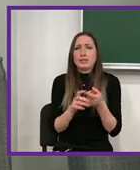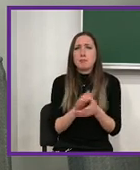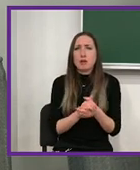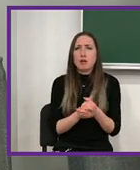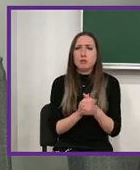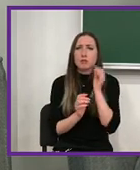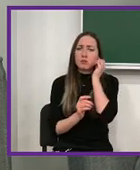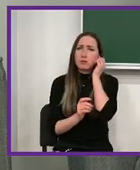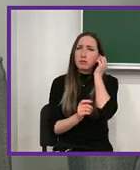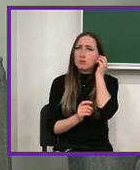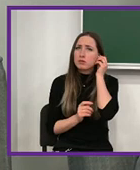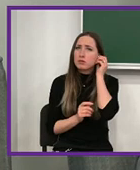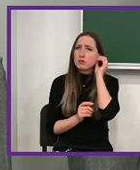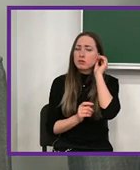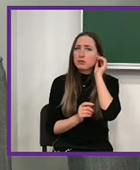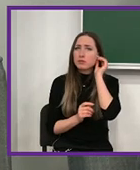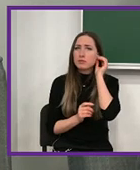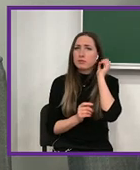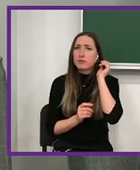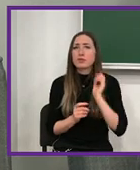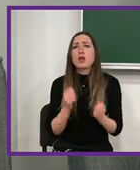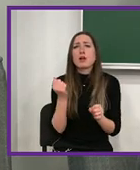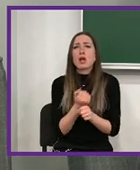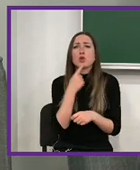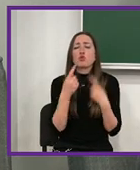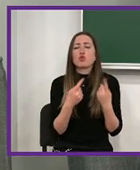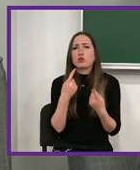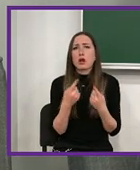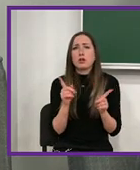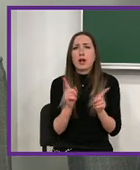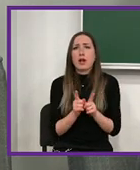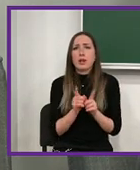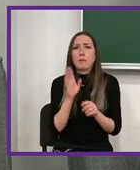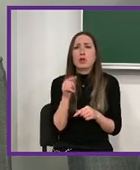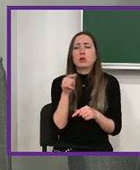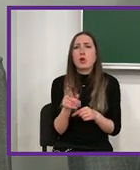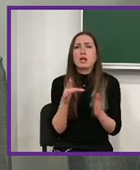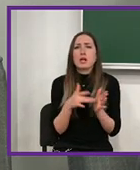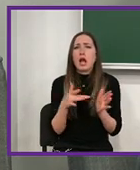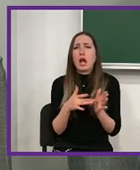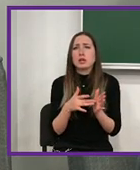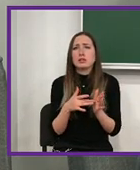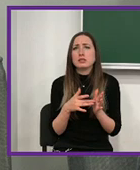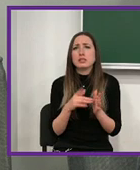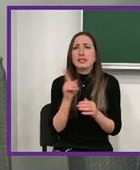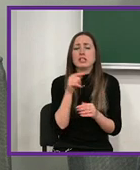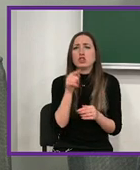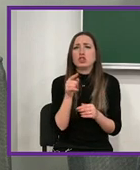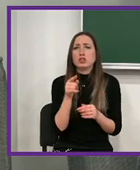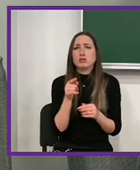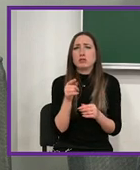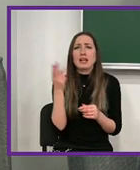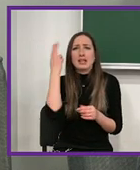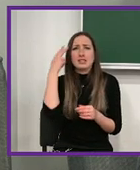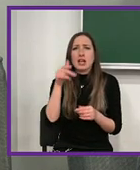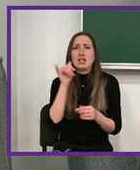to executive management and the board. What is human rights risks in a Yara context? So a very hot tip